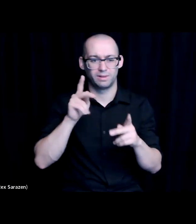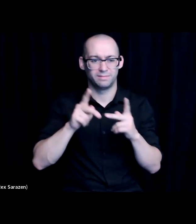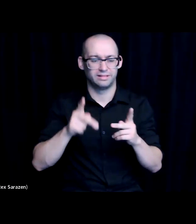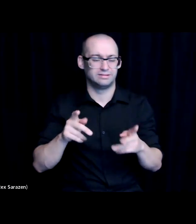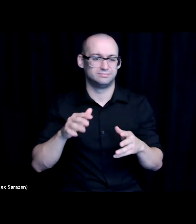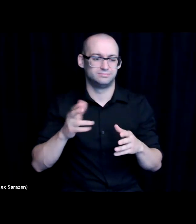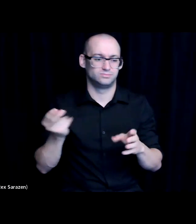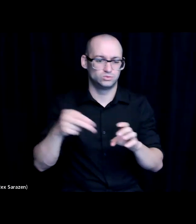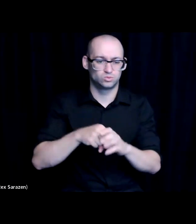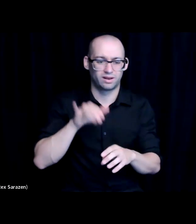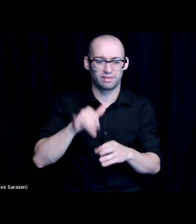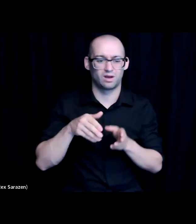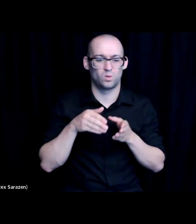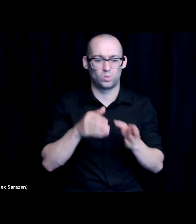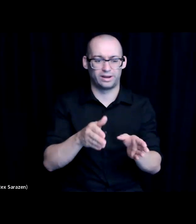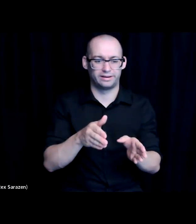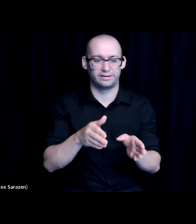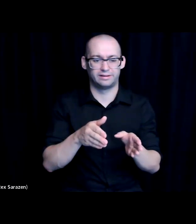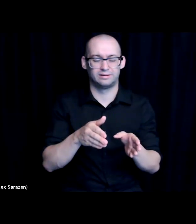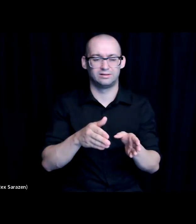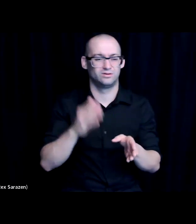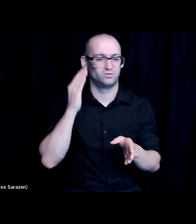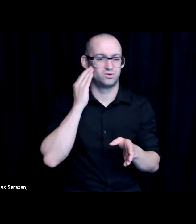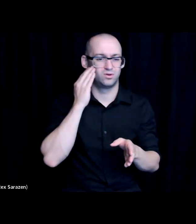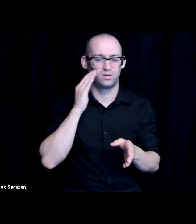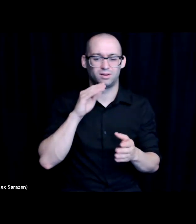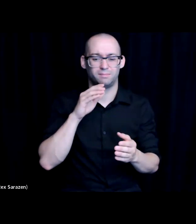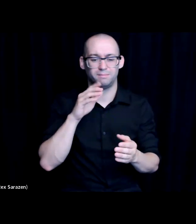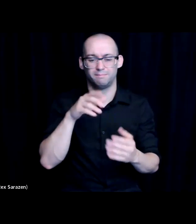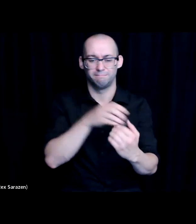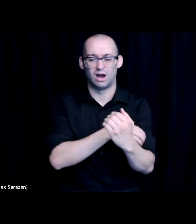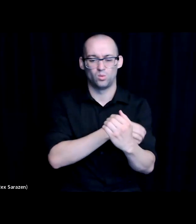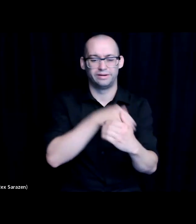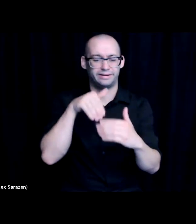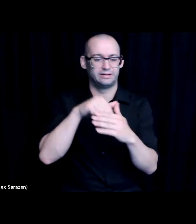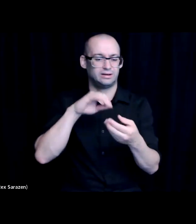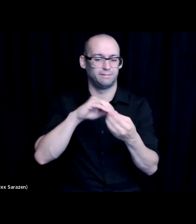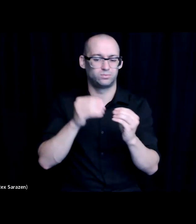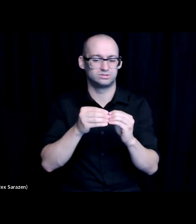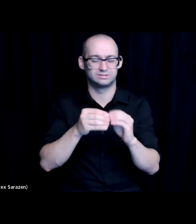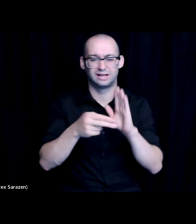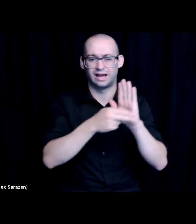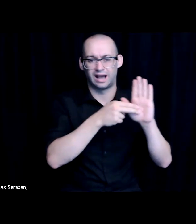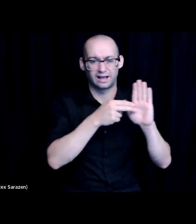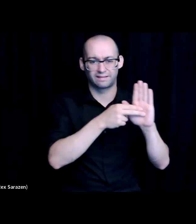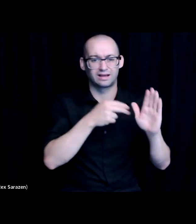that way, in power in numbers. But to highlight some of the findings